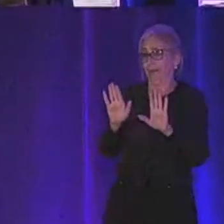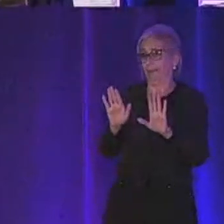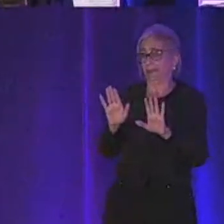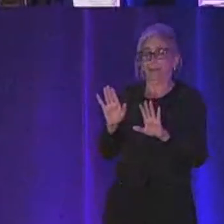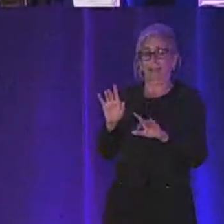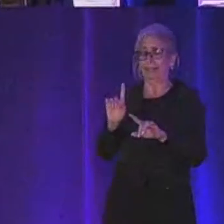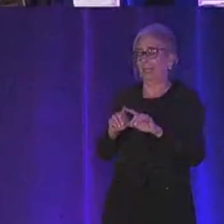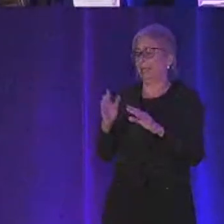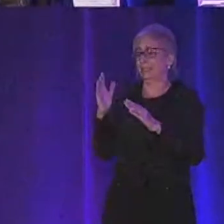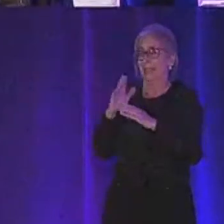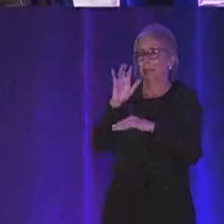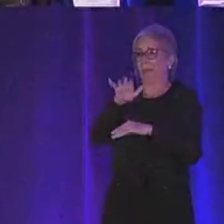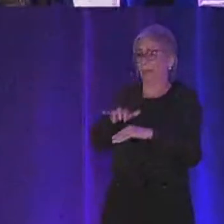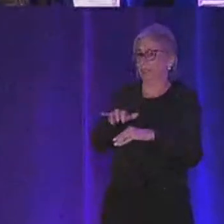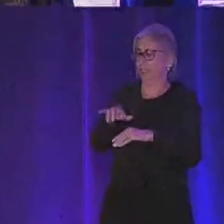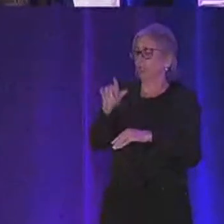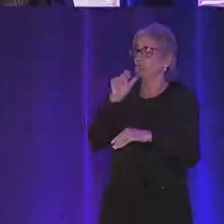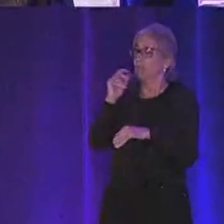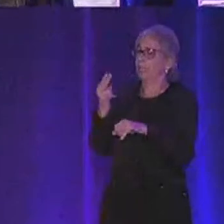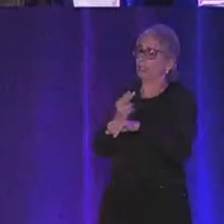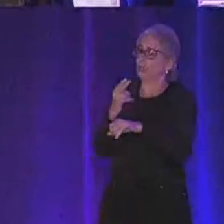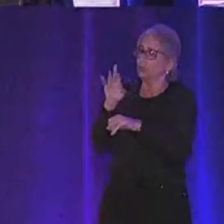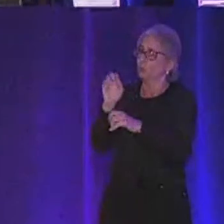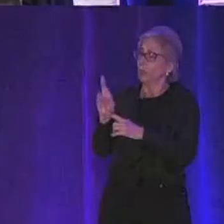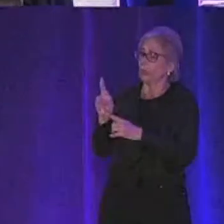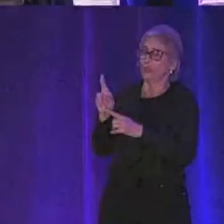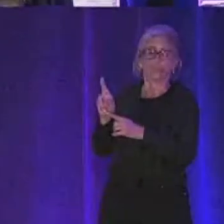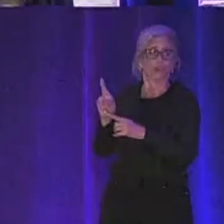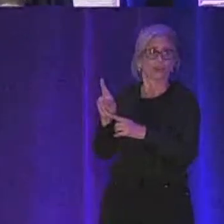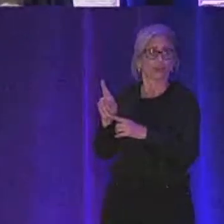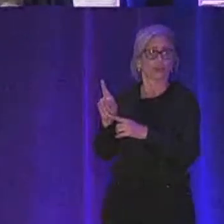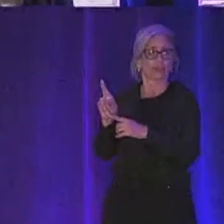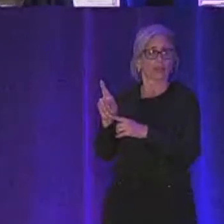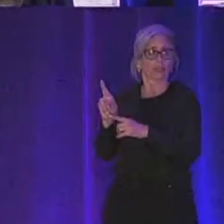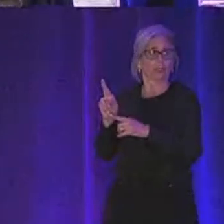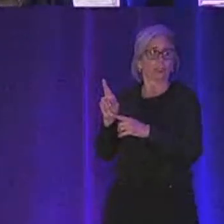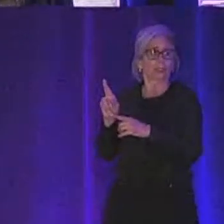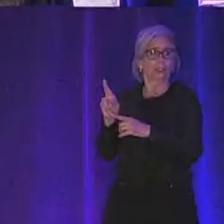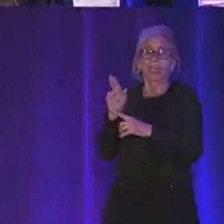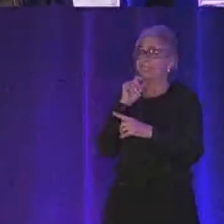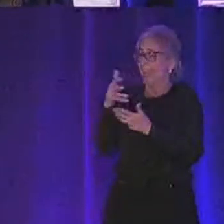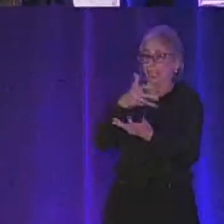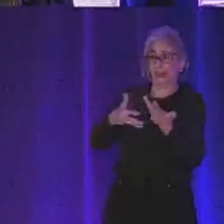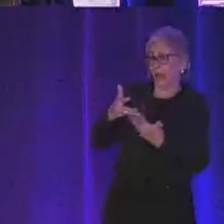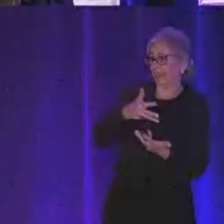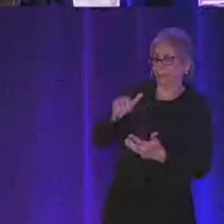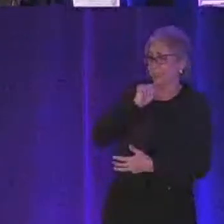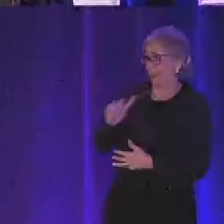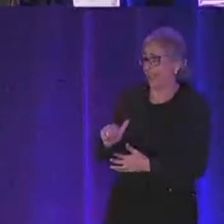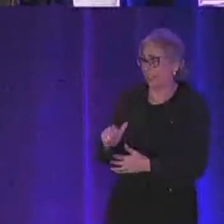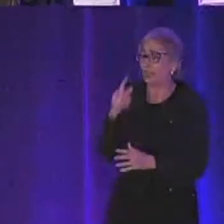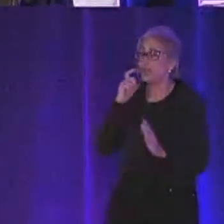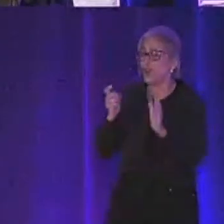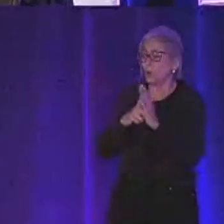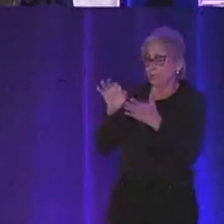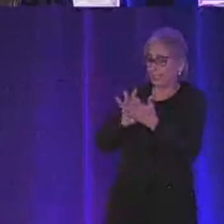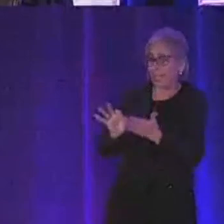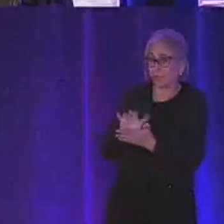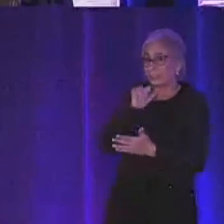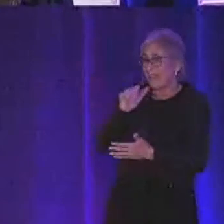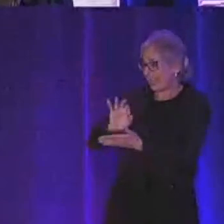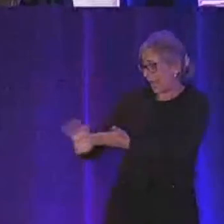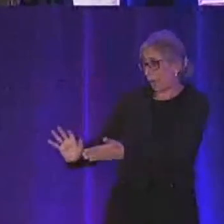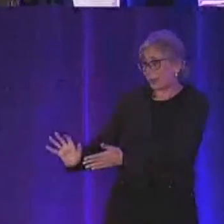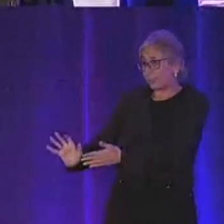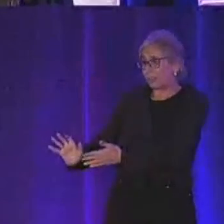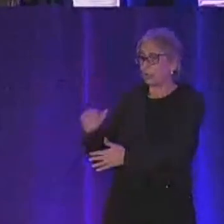this. You shouldn't use render to string. There's nuance here. First of all, this isn't even interactive. Like, you notice the counter doesn't count